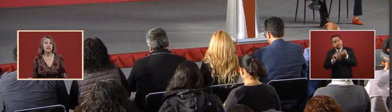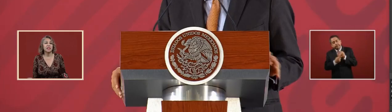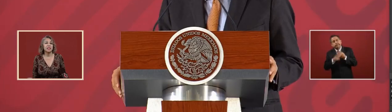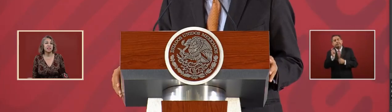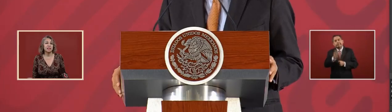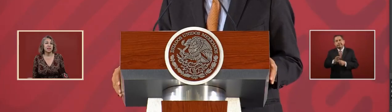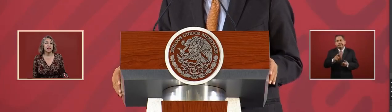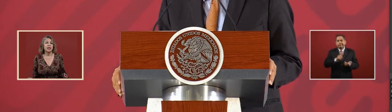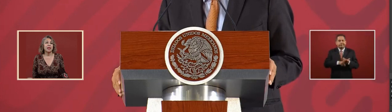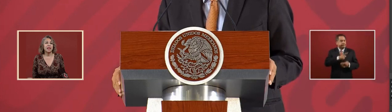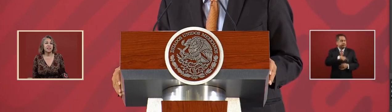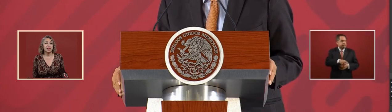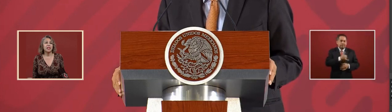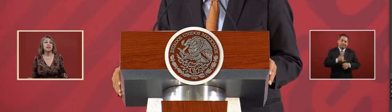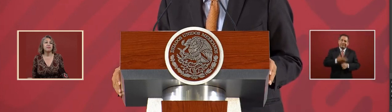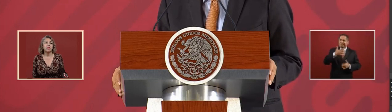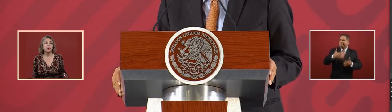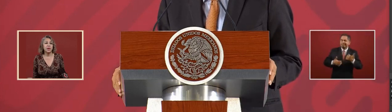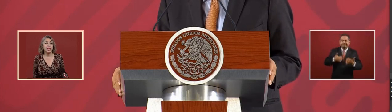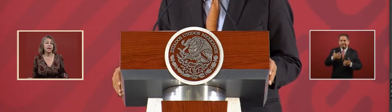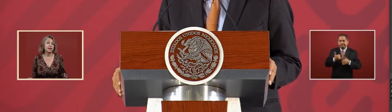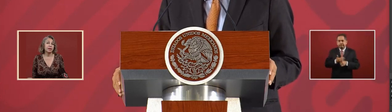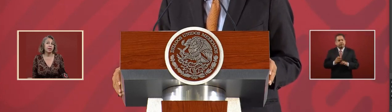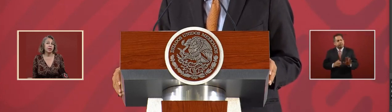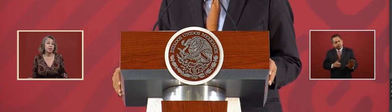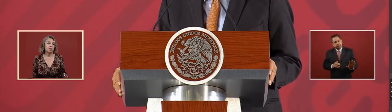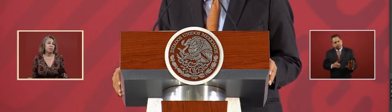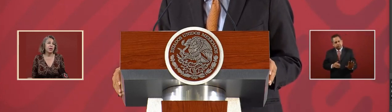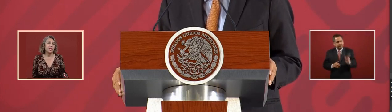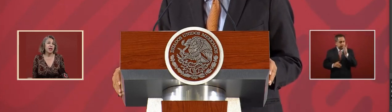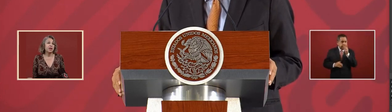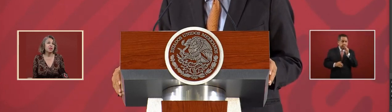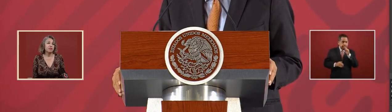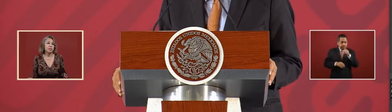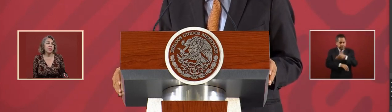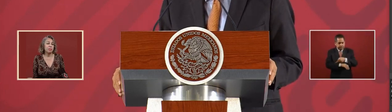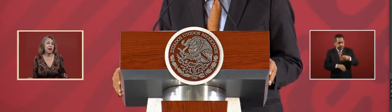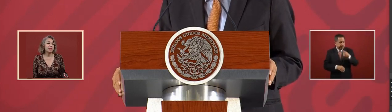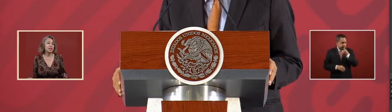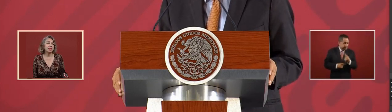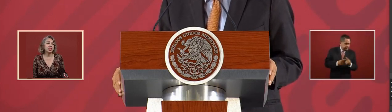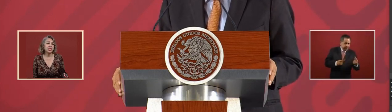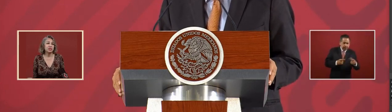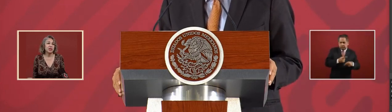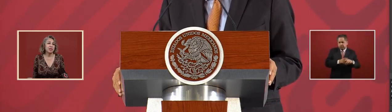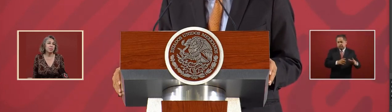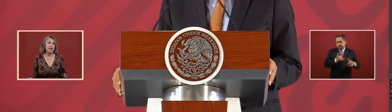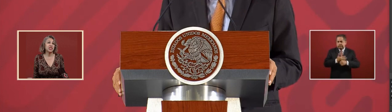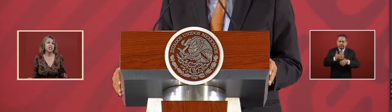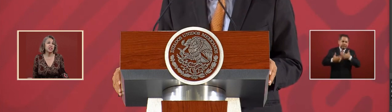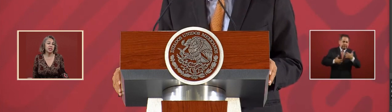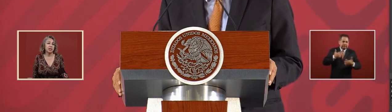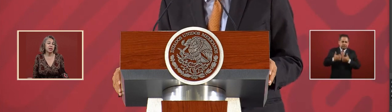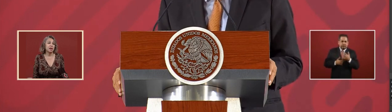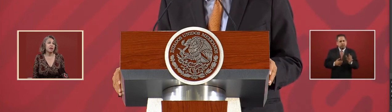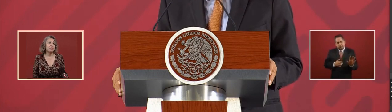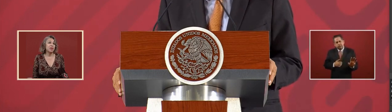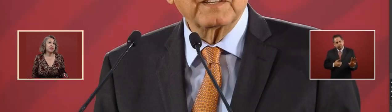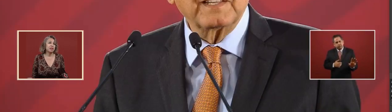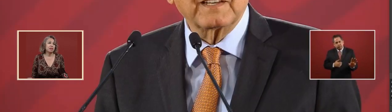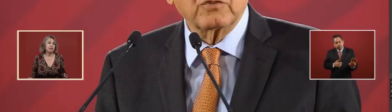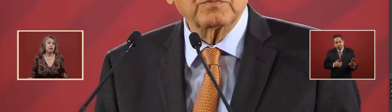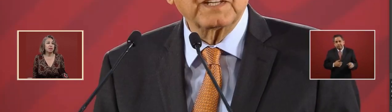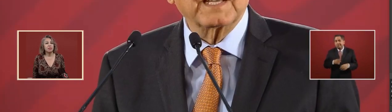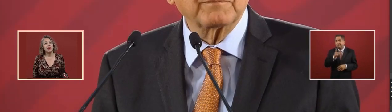this is an inconformity, but not only from the parents and the children and the patients,